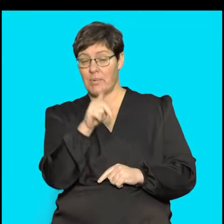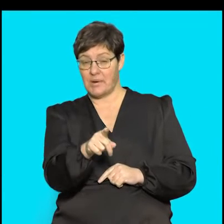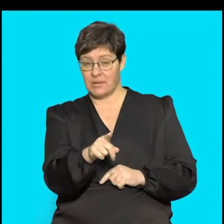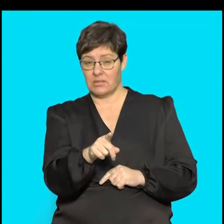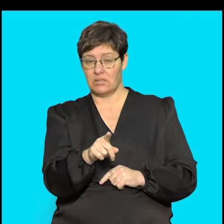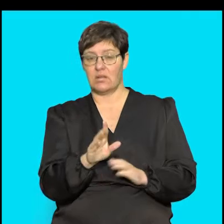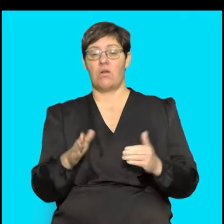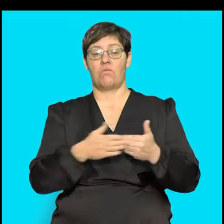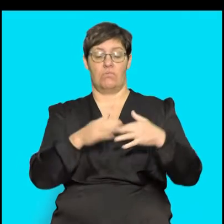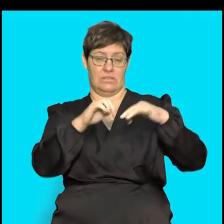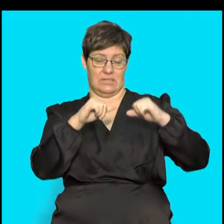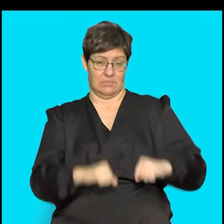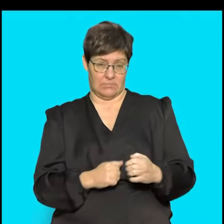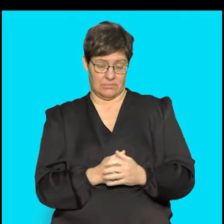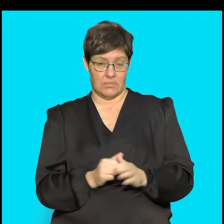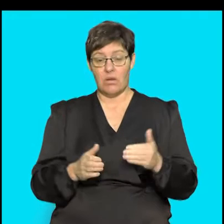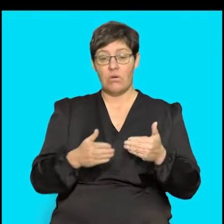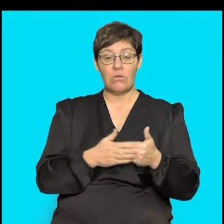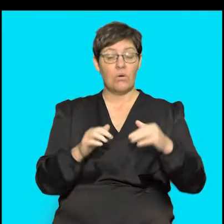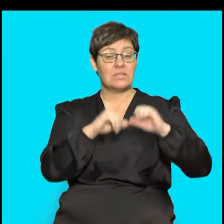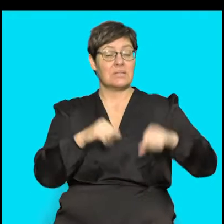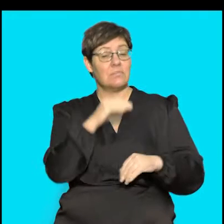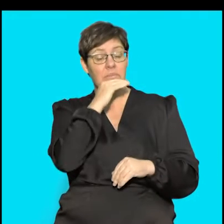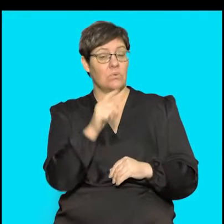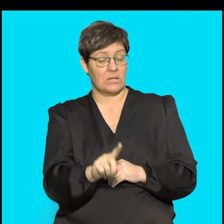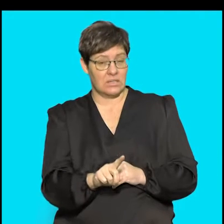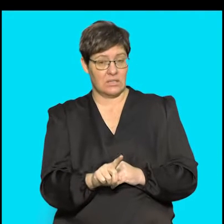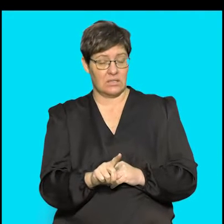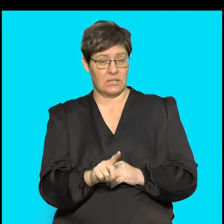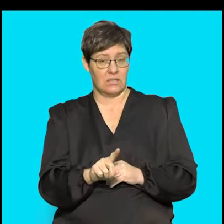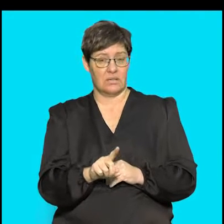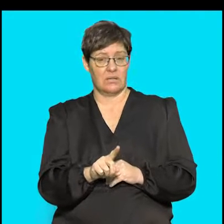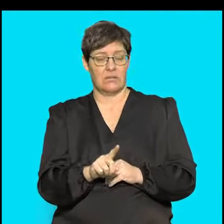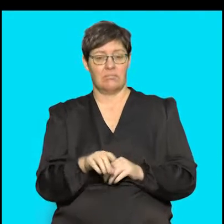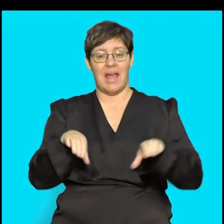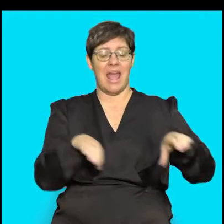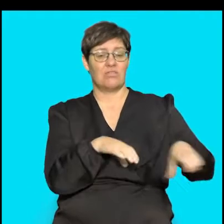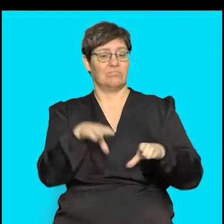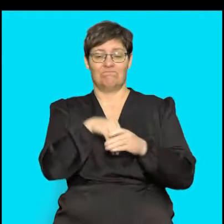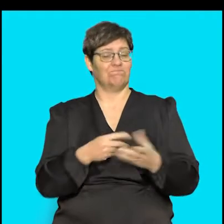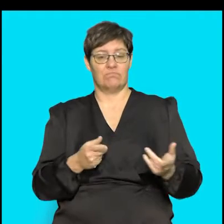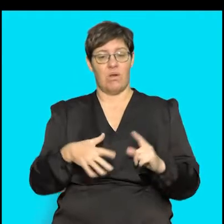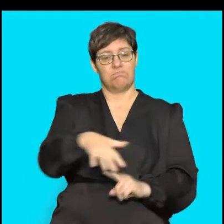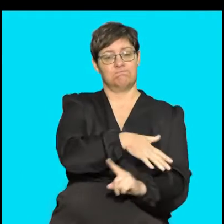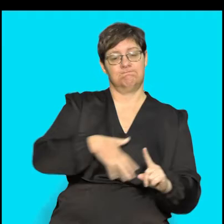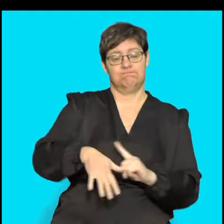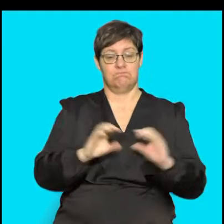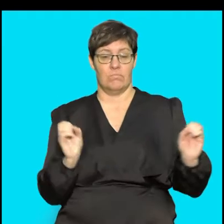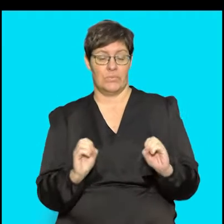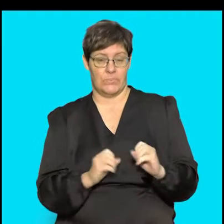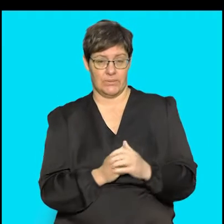we remember it is in a closed system, the closed system means there's no interaction with